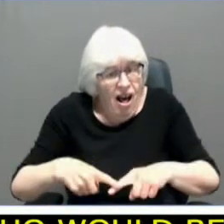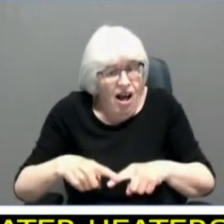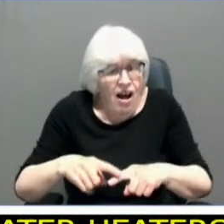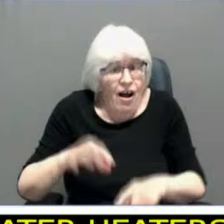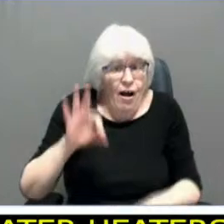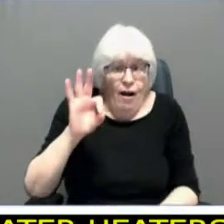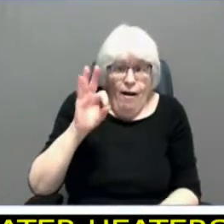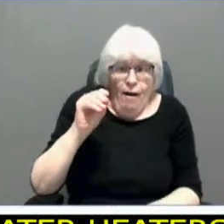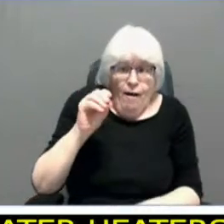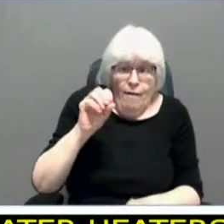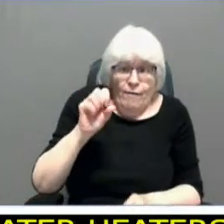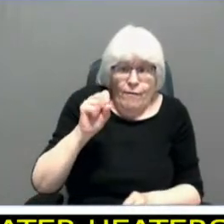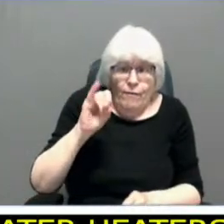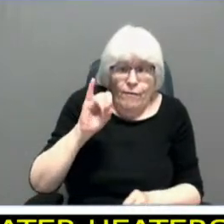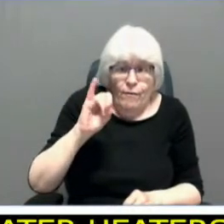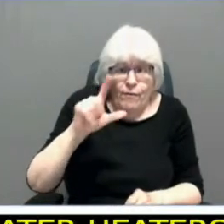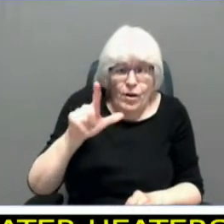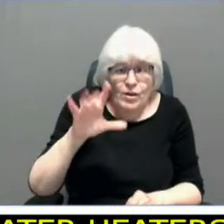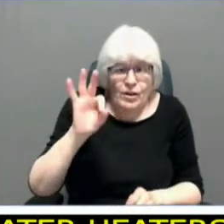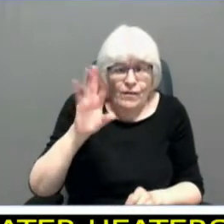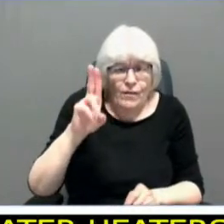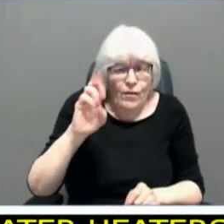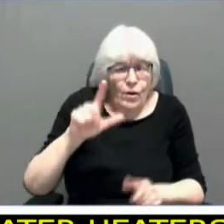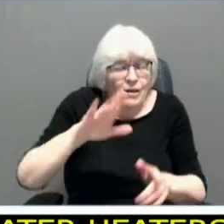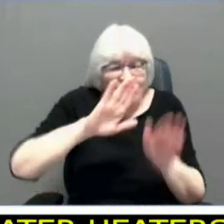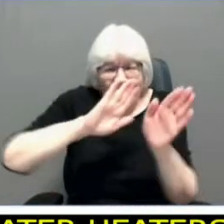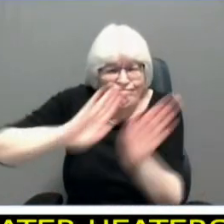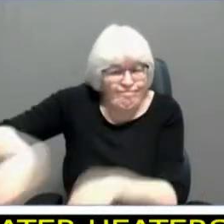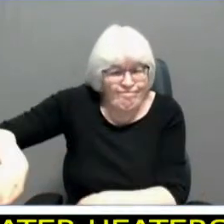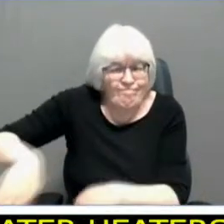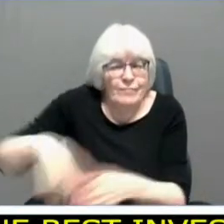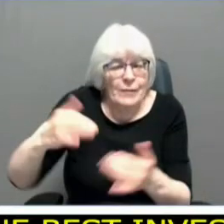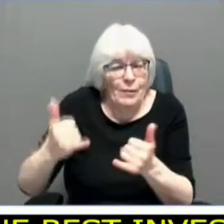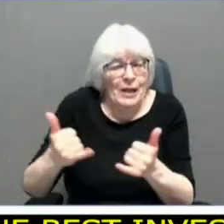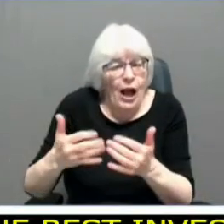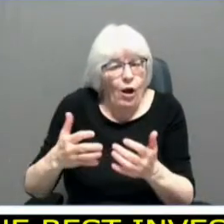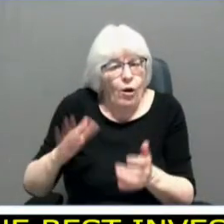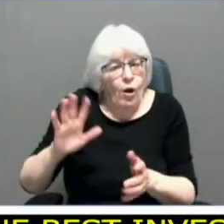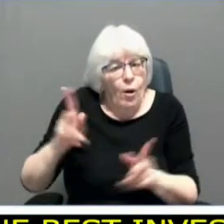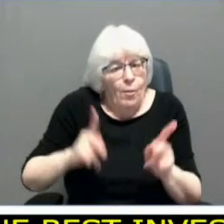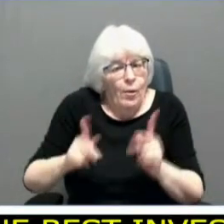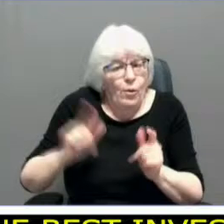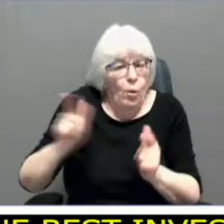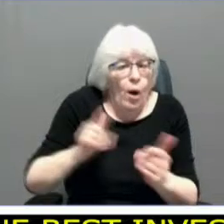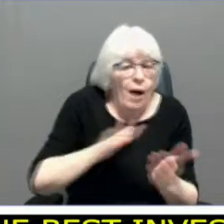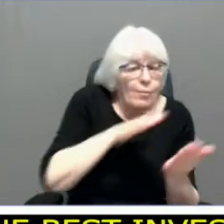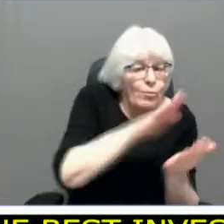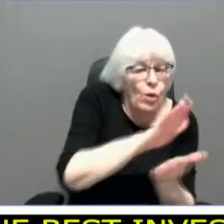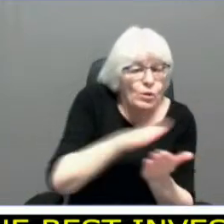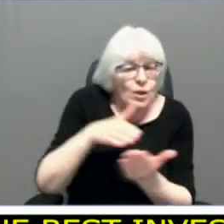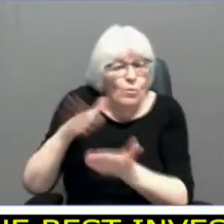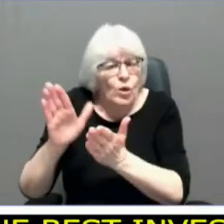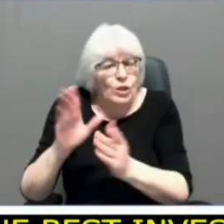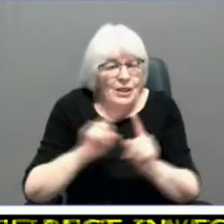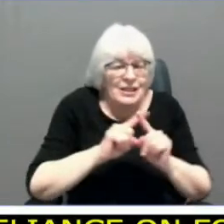So I think everyone has taken a different approach a little bit. But overall, the goal is just to try to use the position that